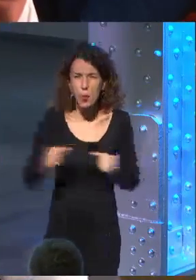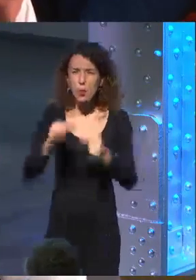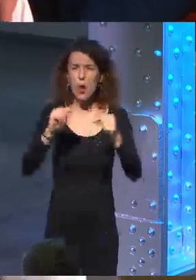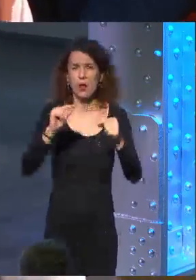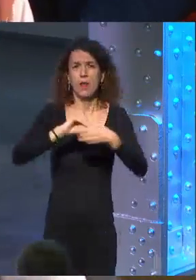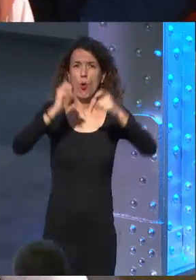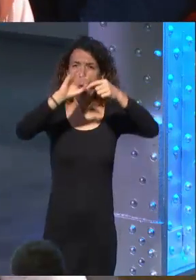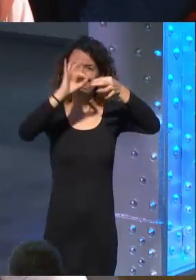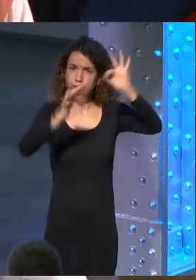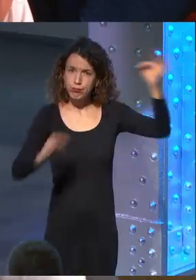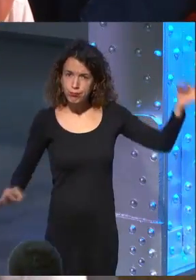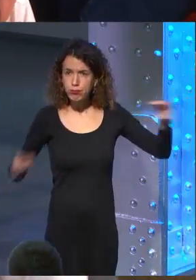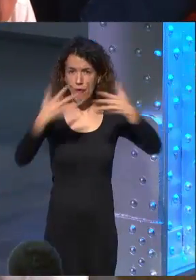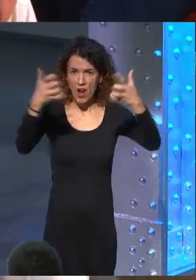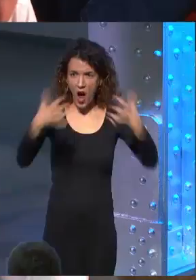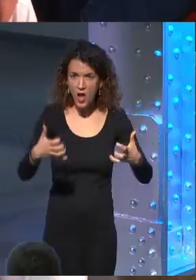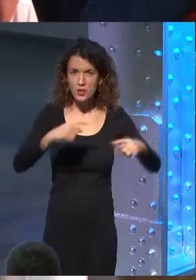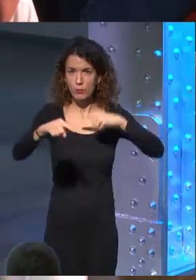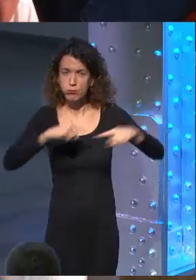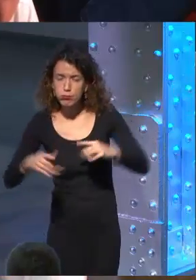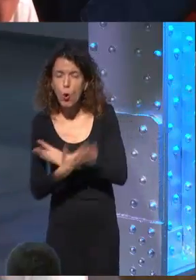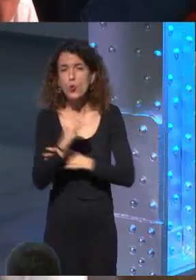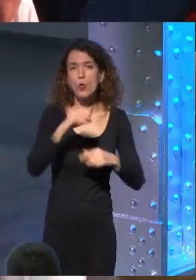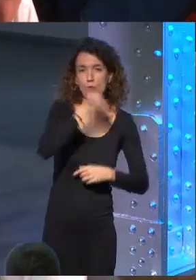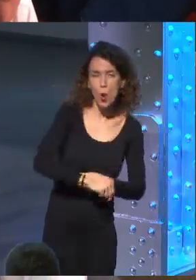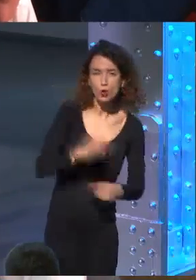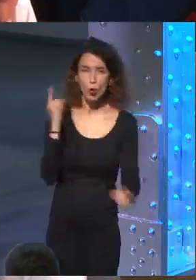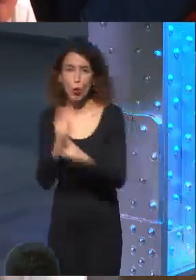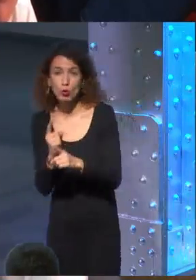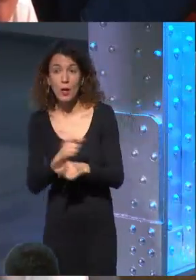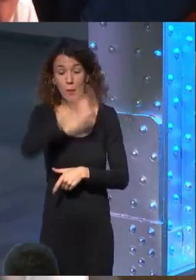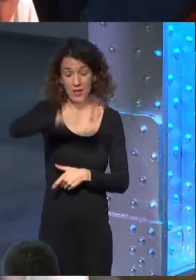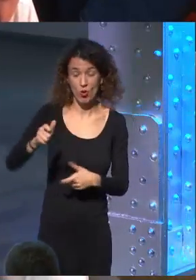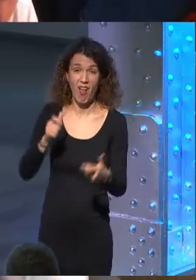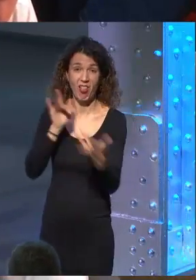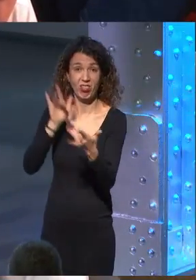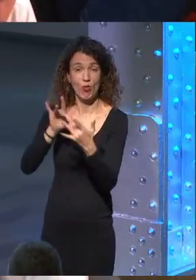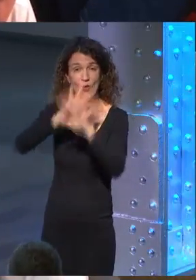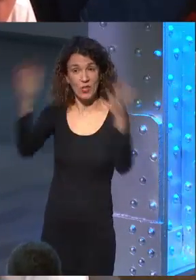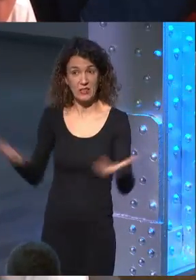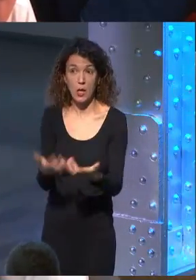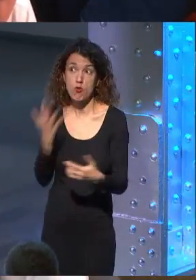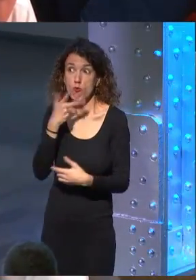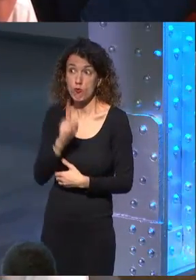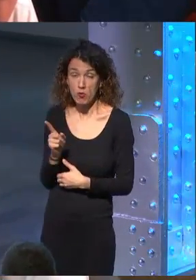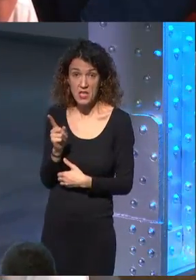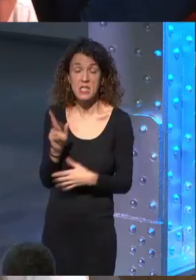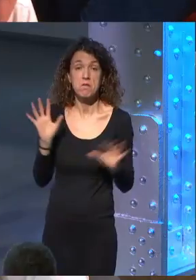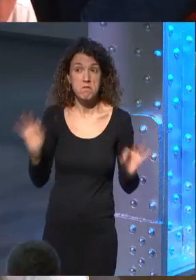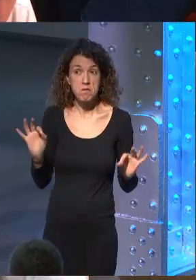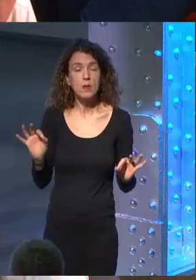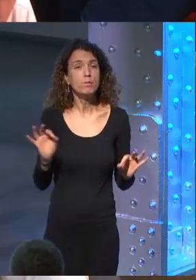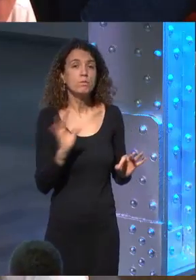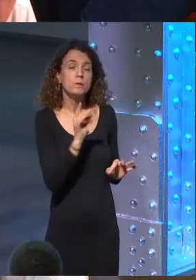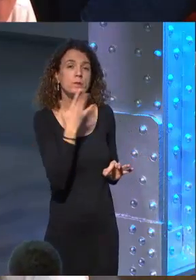itself. For example, when there are different discussions at a thread, there's a supporter, another one is not. Maybe